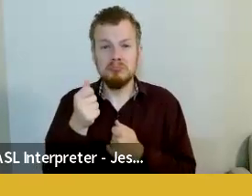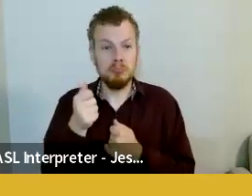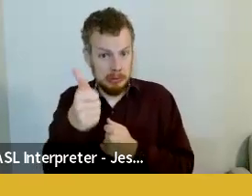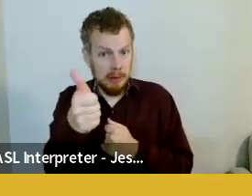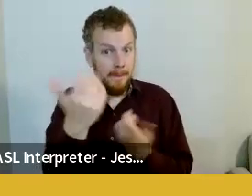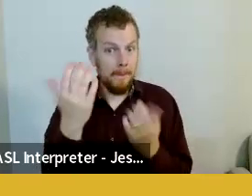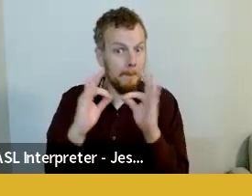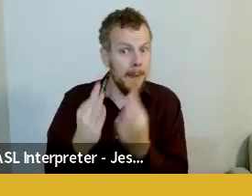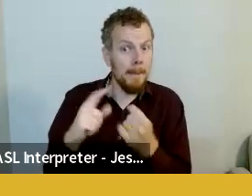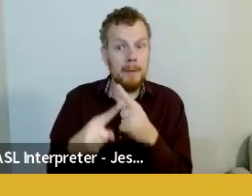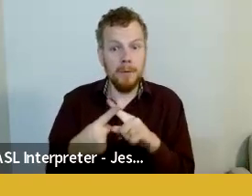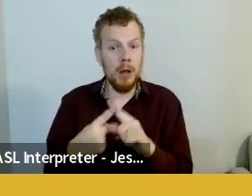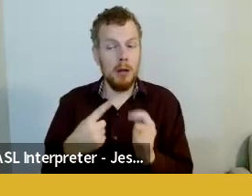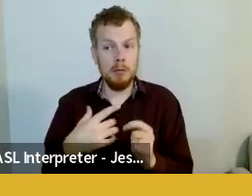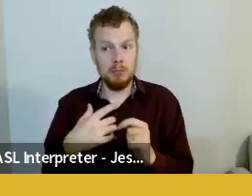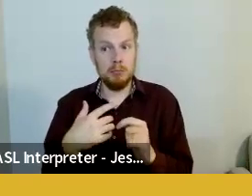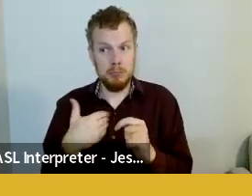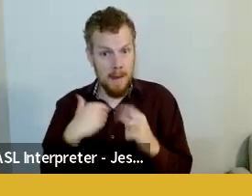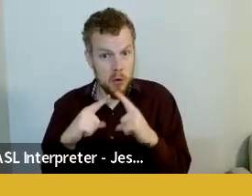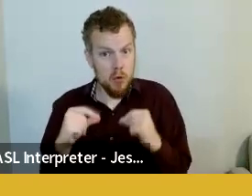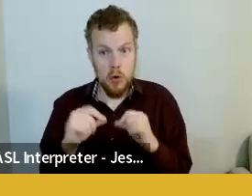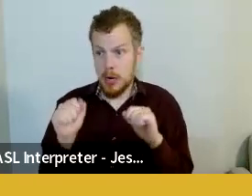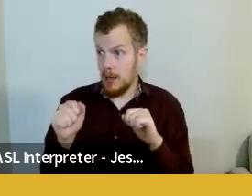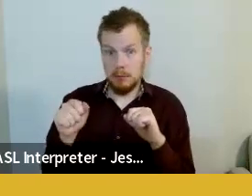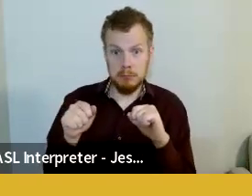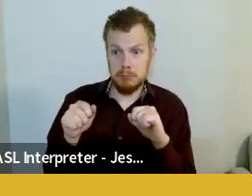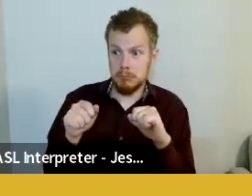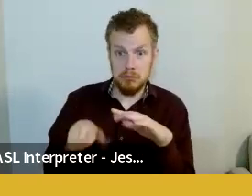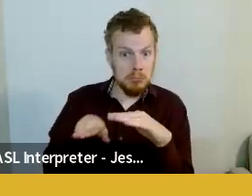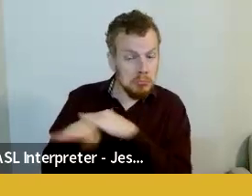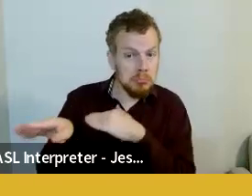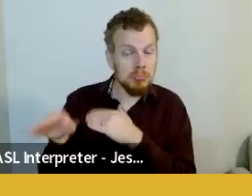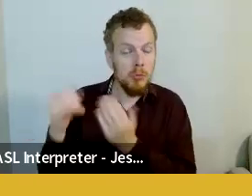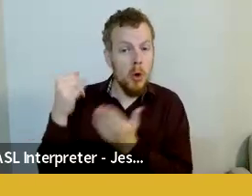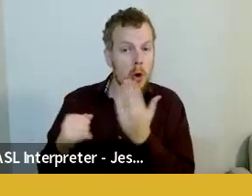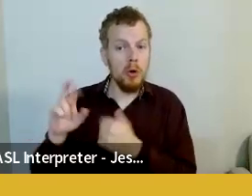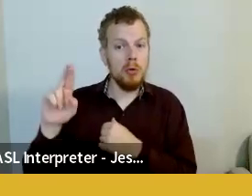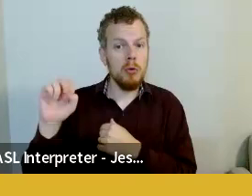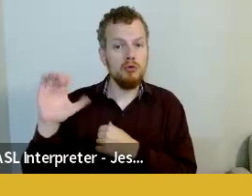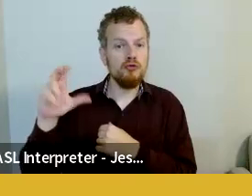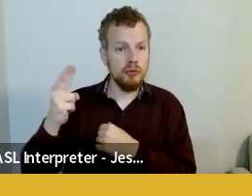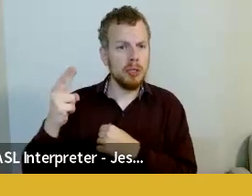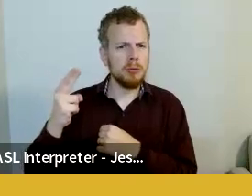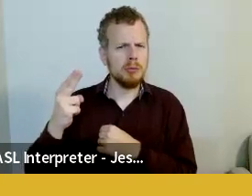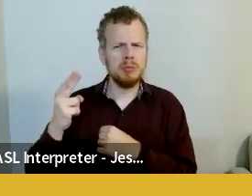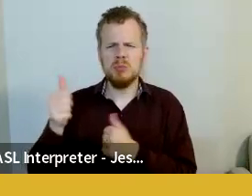friend who can benefit or who would be interested in outreach, you can find locations